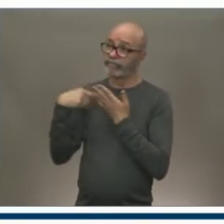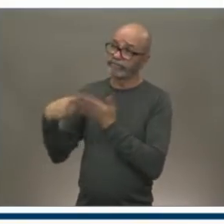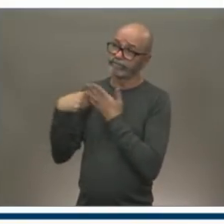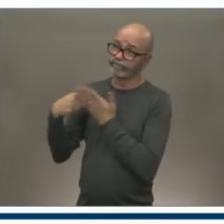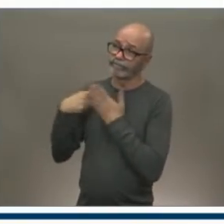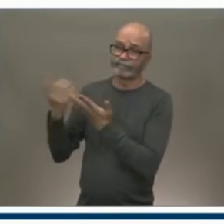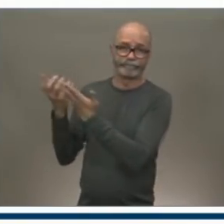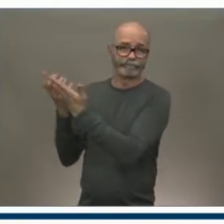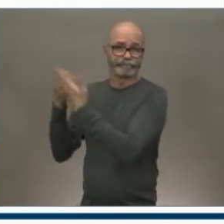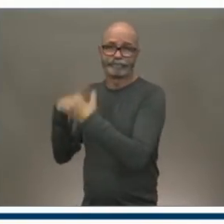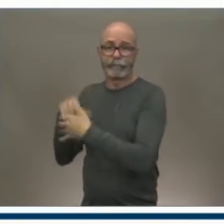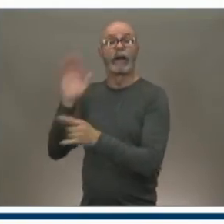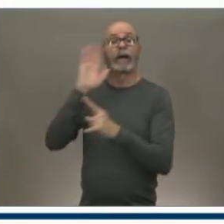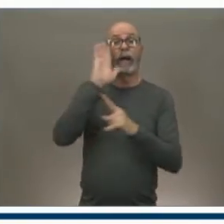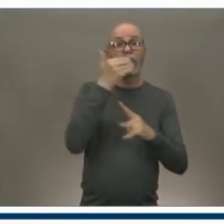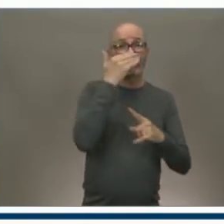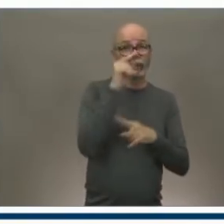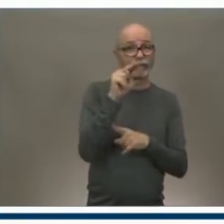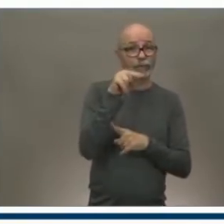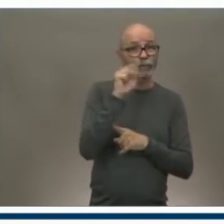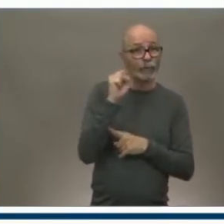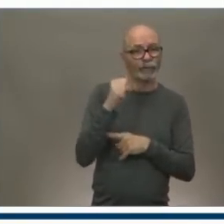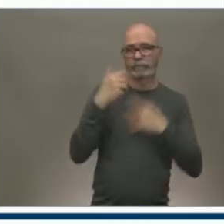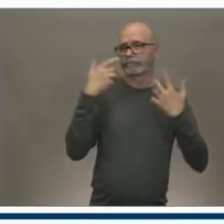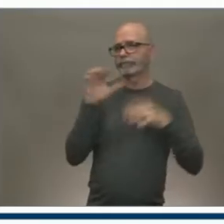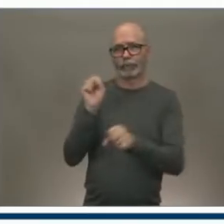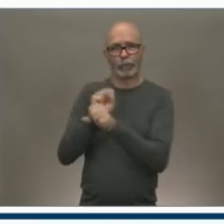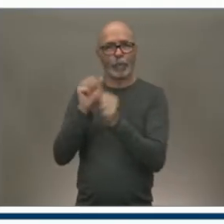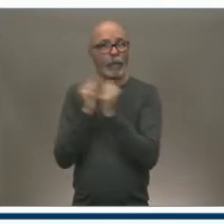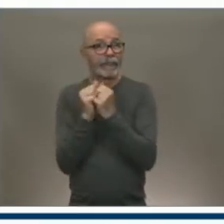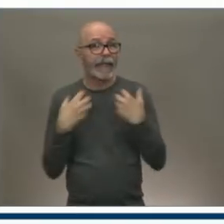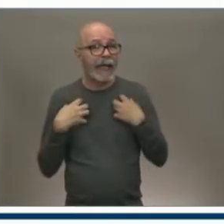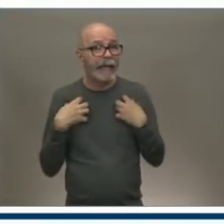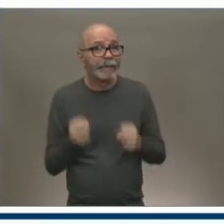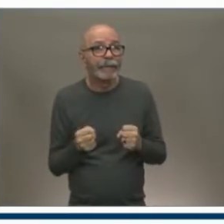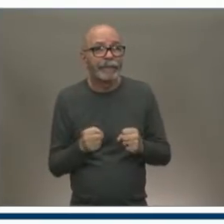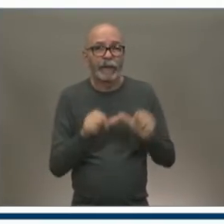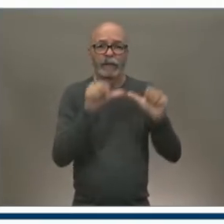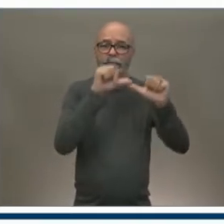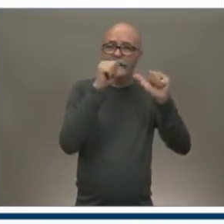Scotian communities, we're working mostly through the Health Association of African Nova Scotians and